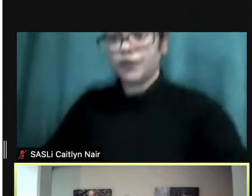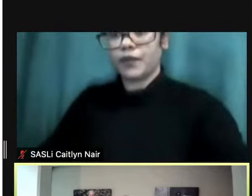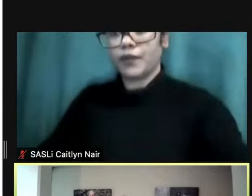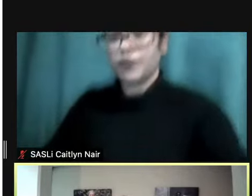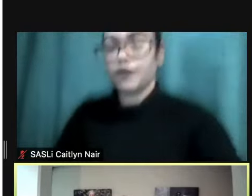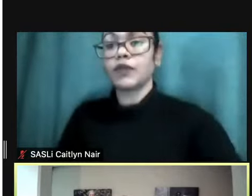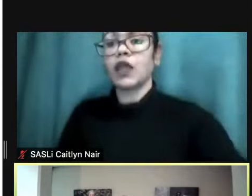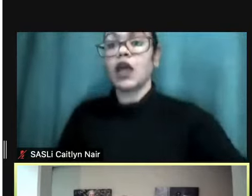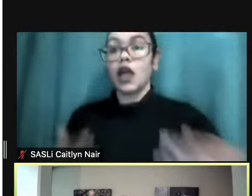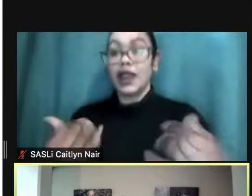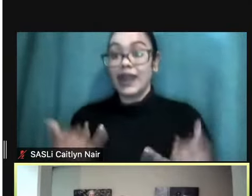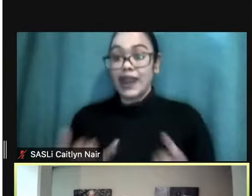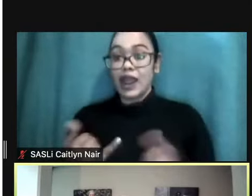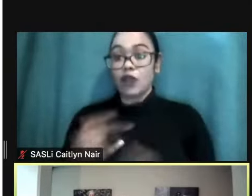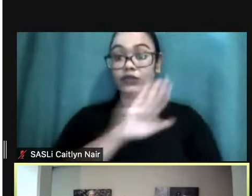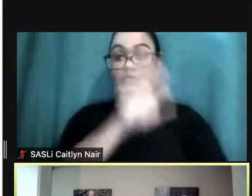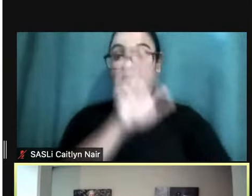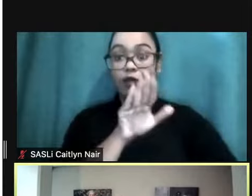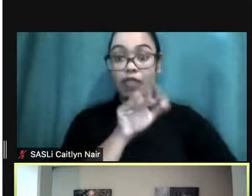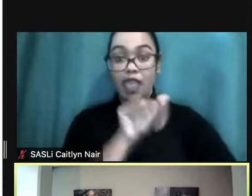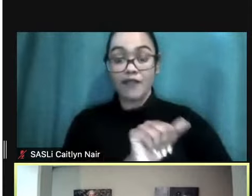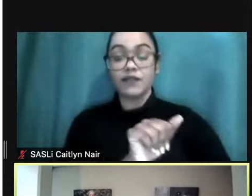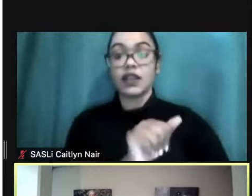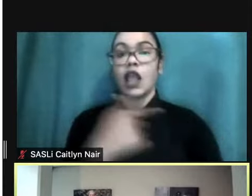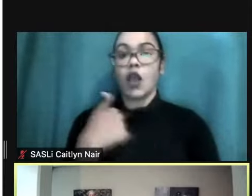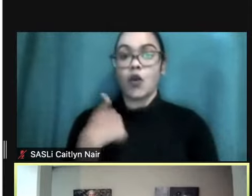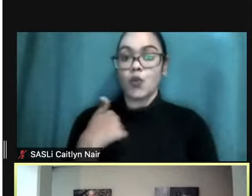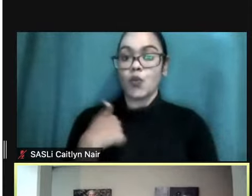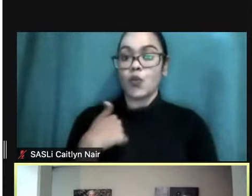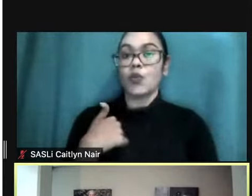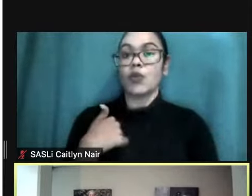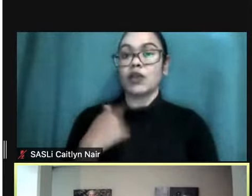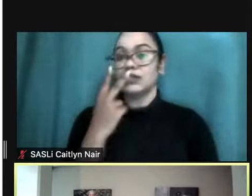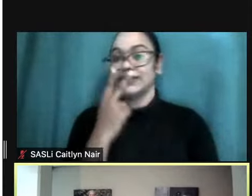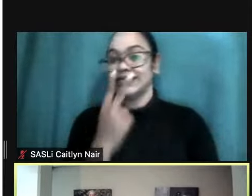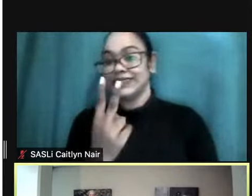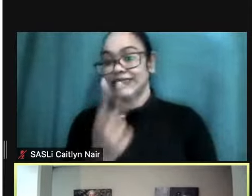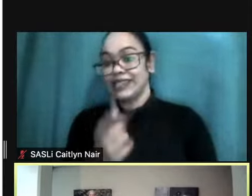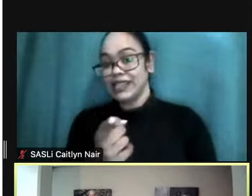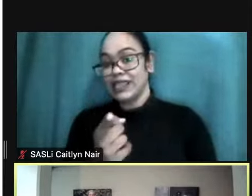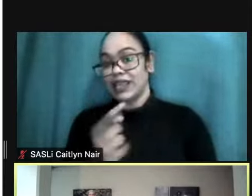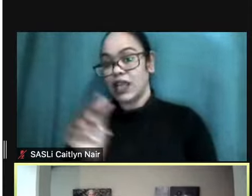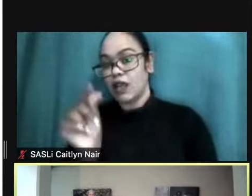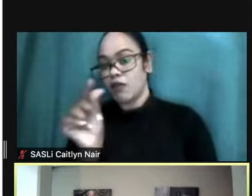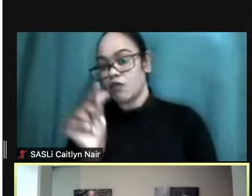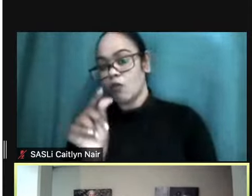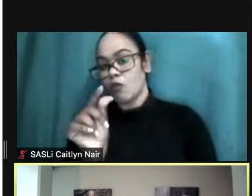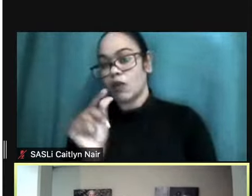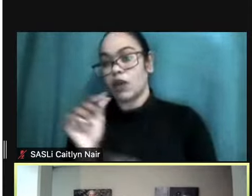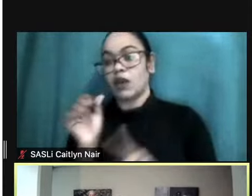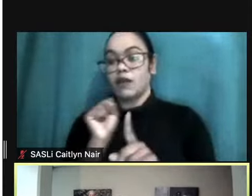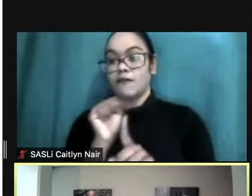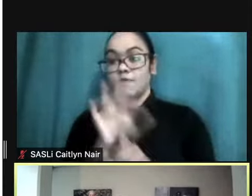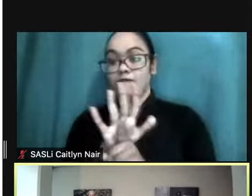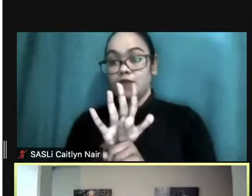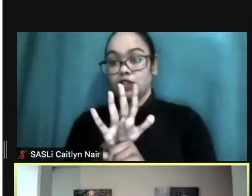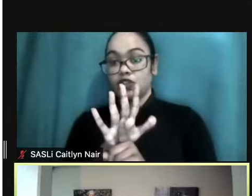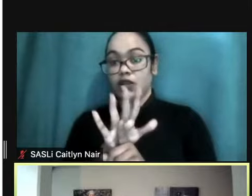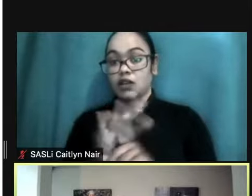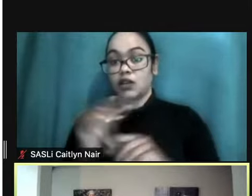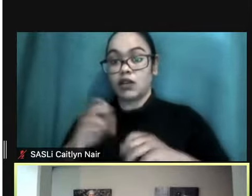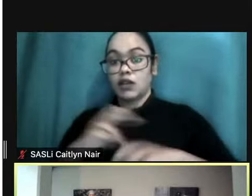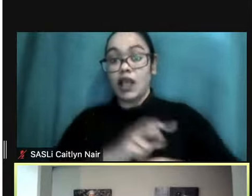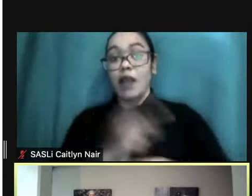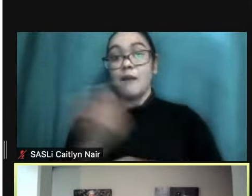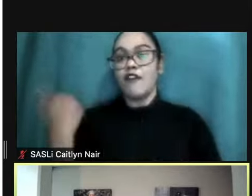Africa. In South Africa, we are here, it's just seeing an uptick of infection after a deadly third wave of the